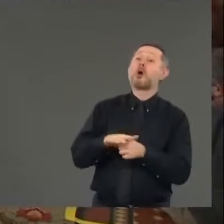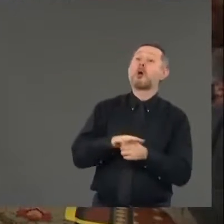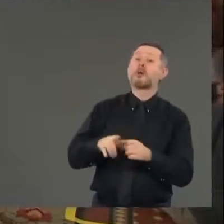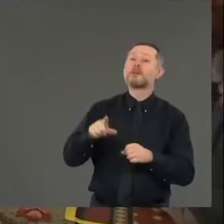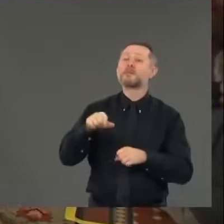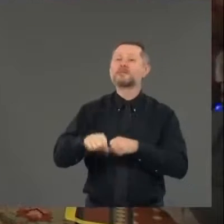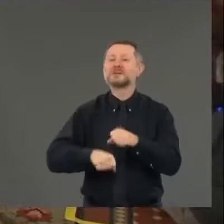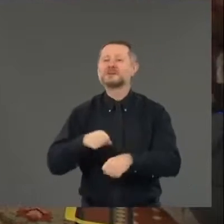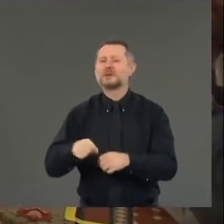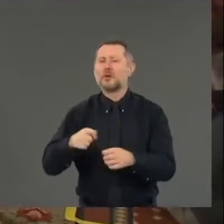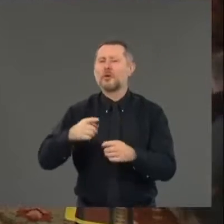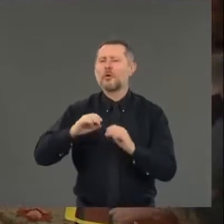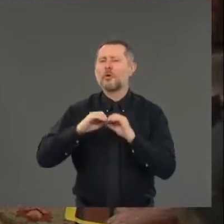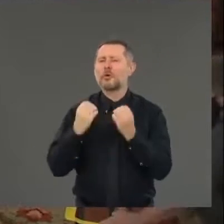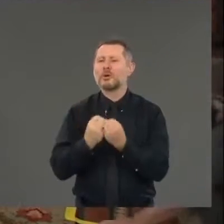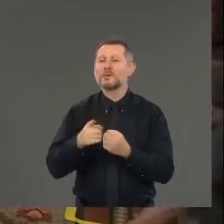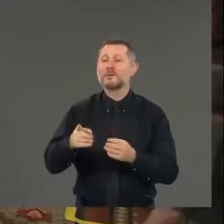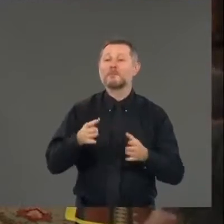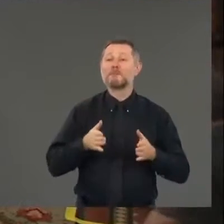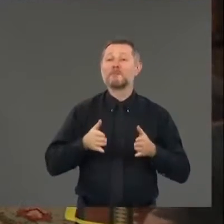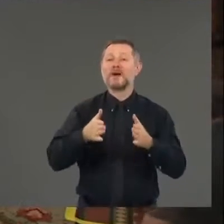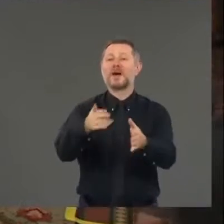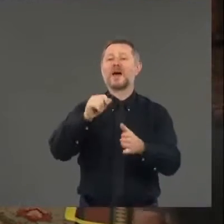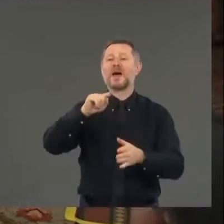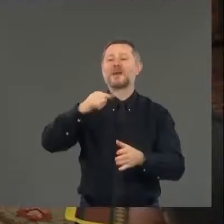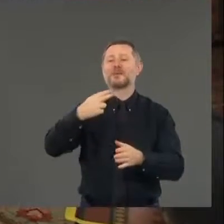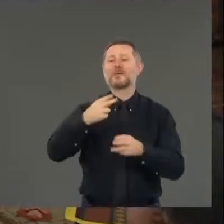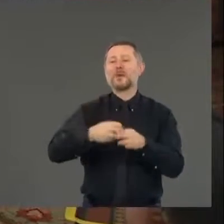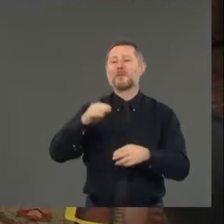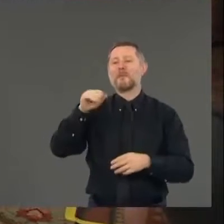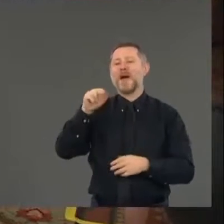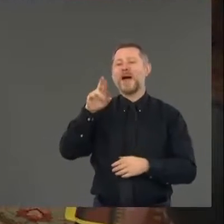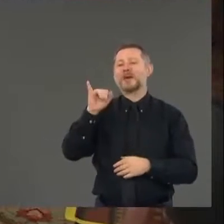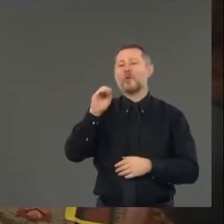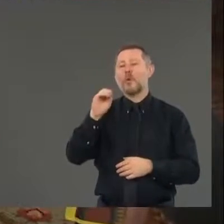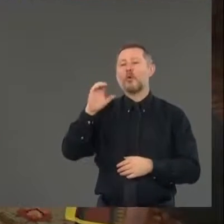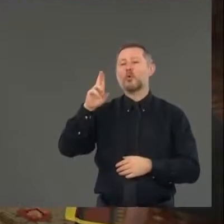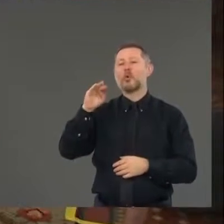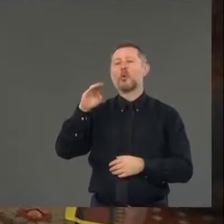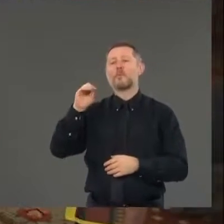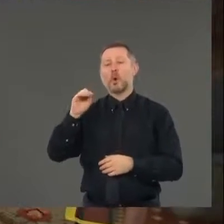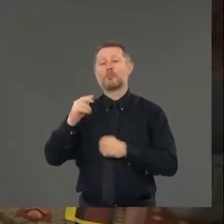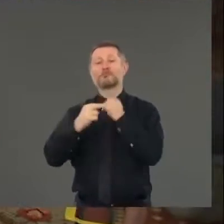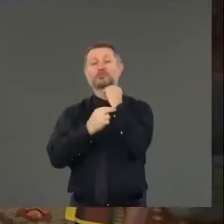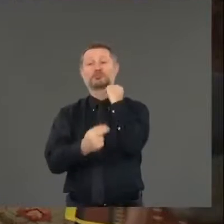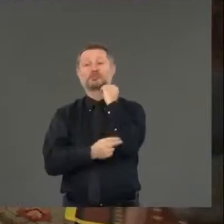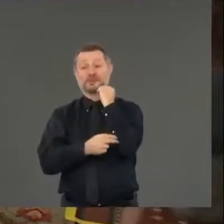Bridge is going to be opening tomorrow. Is that accurate? And if so, do you plan on being there for the ribbon cutting?